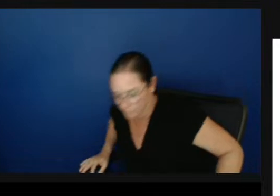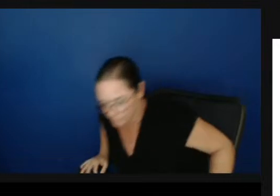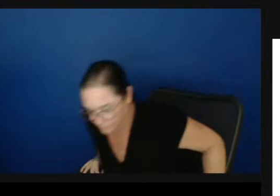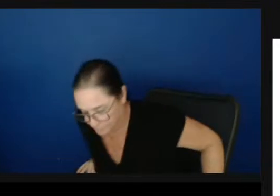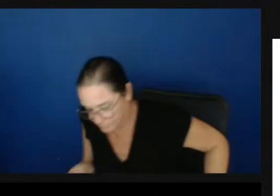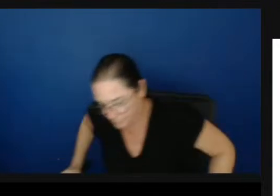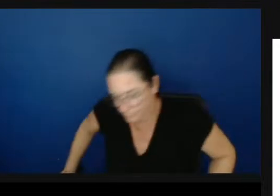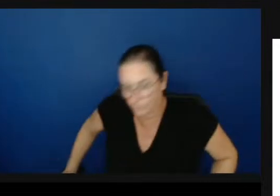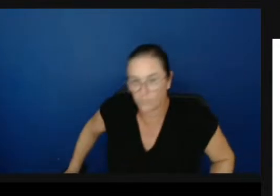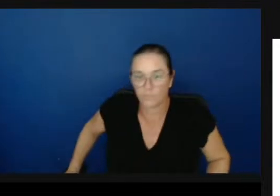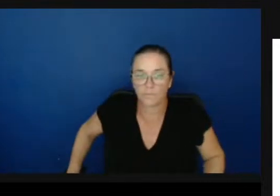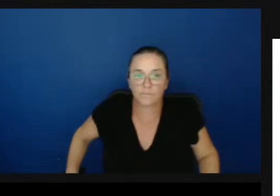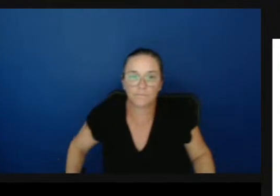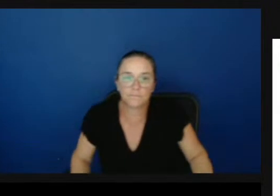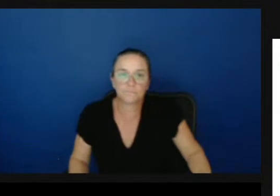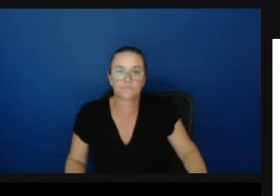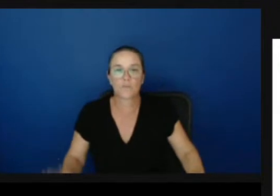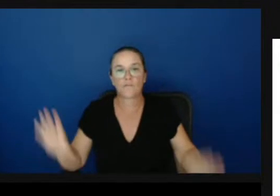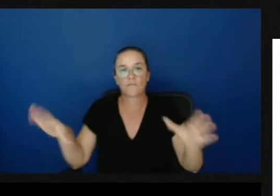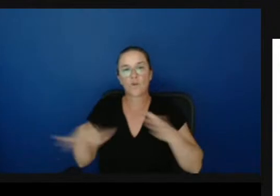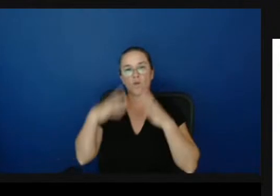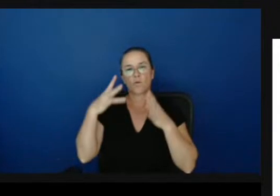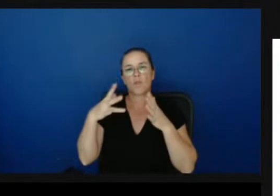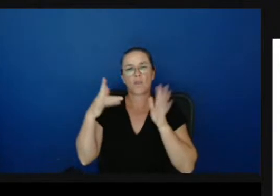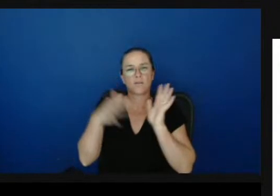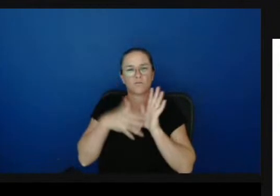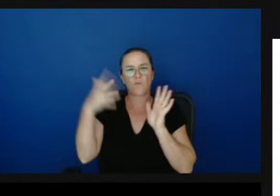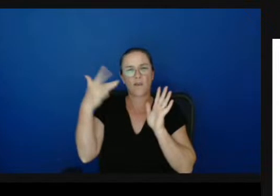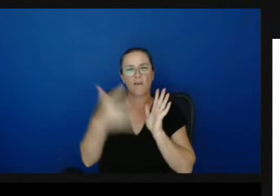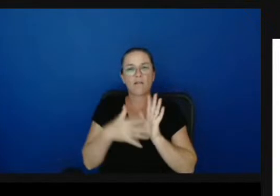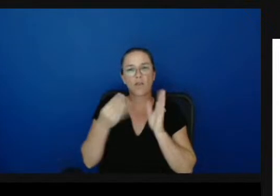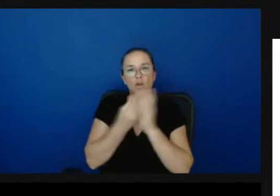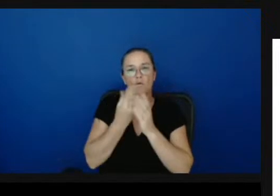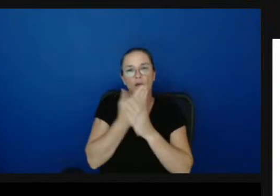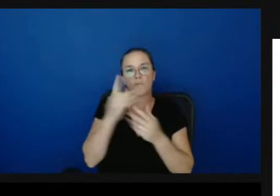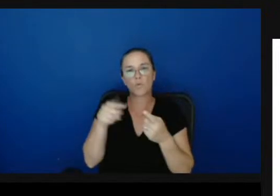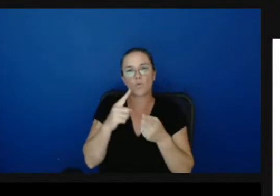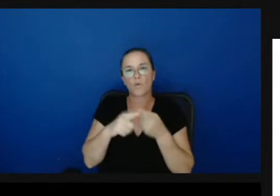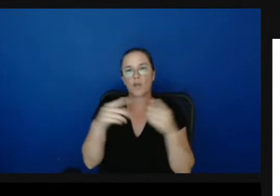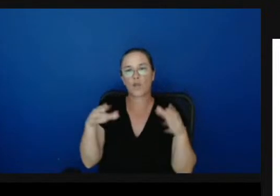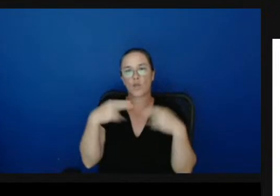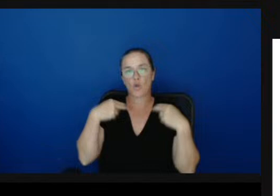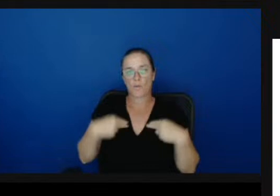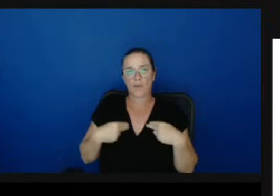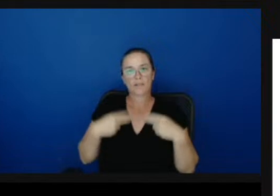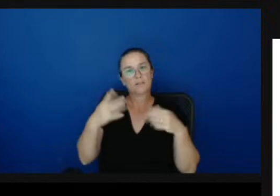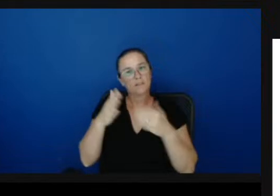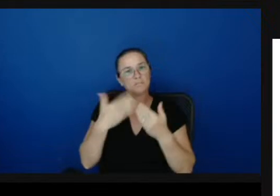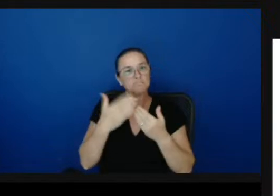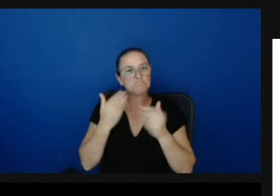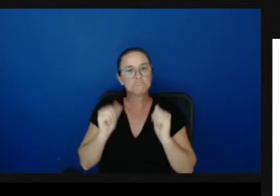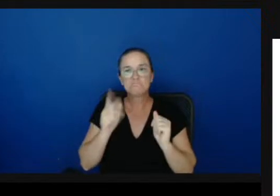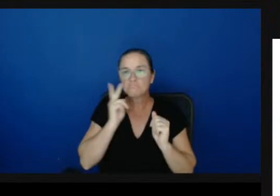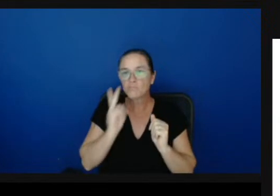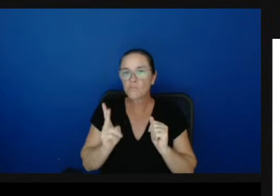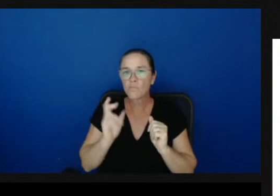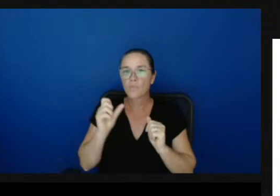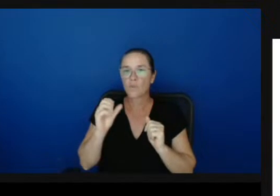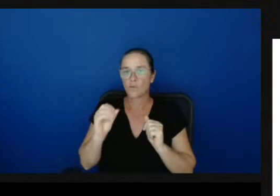Volcanoes rarely erupt at the convenience of humans, so HVO staff must sometimes work around the clock when monitoring an